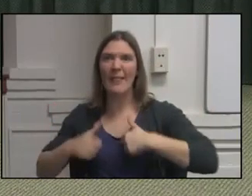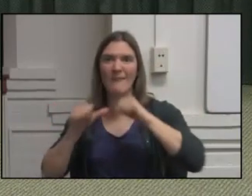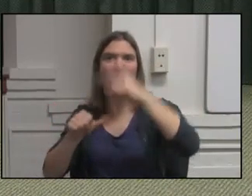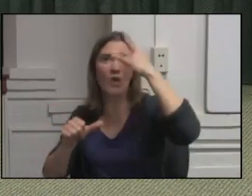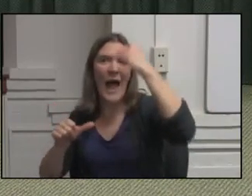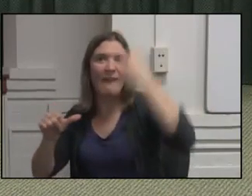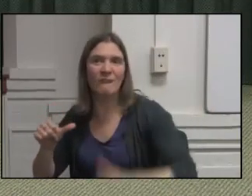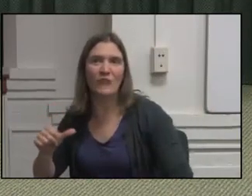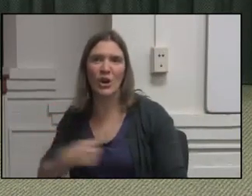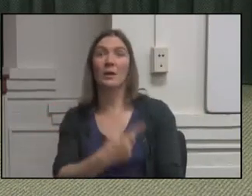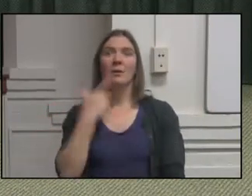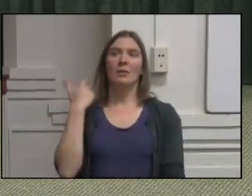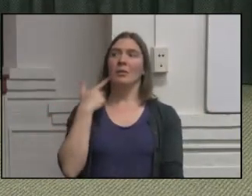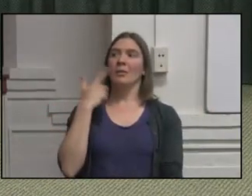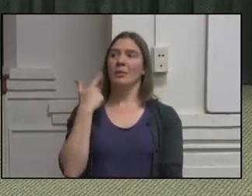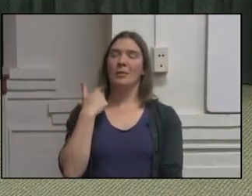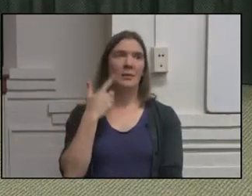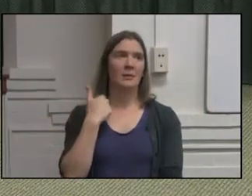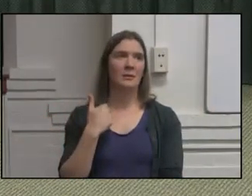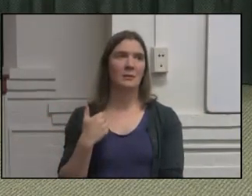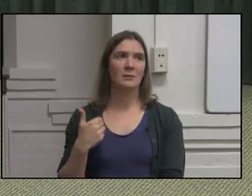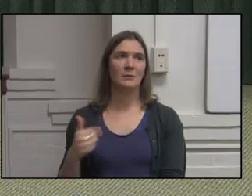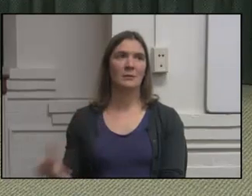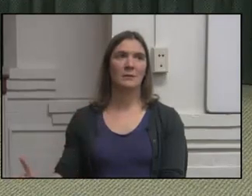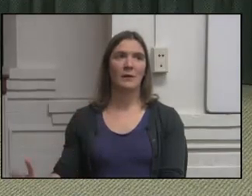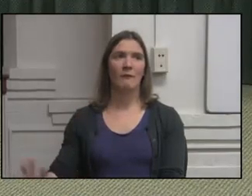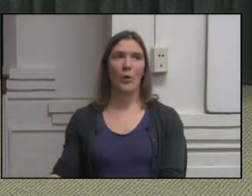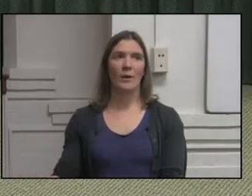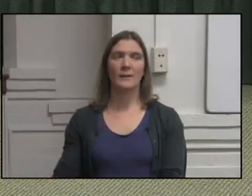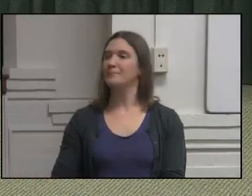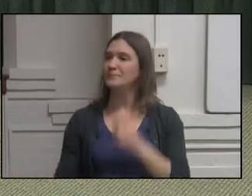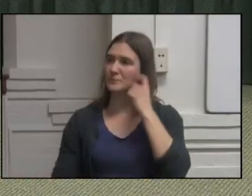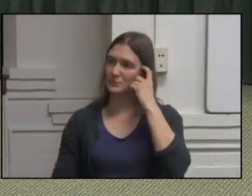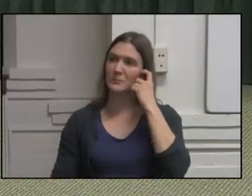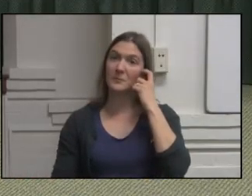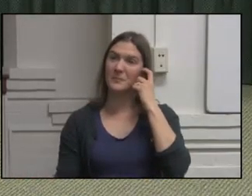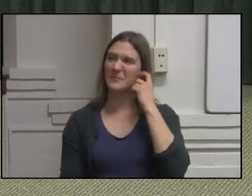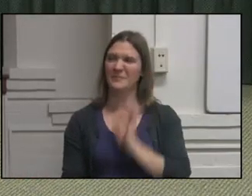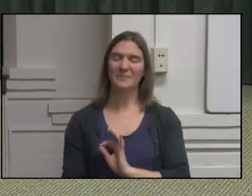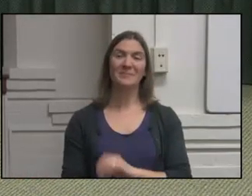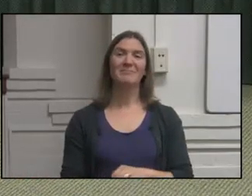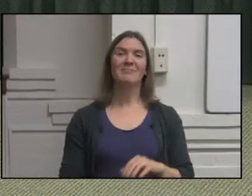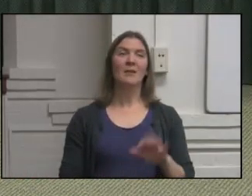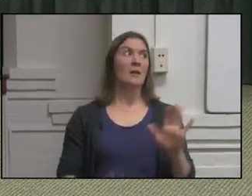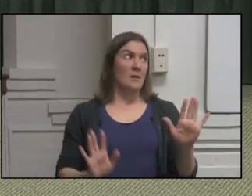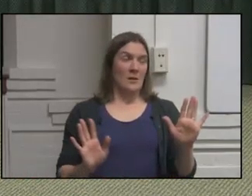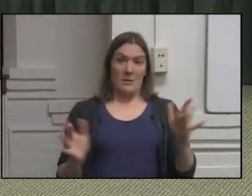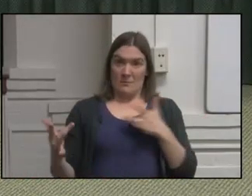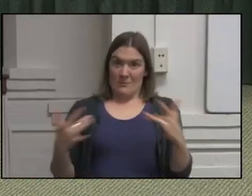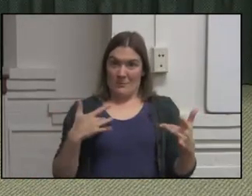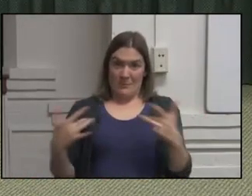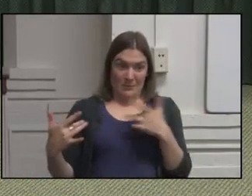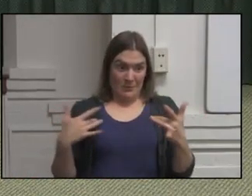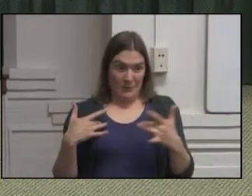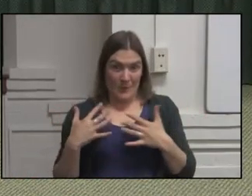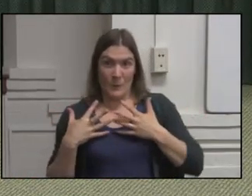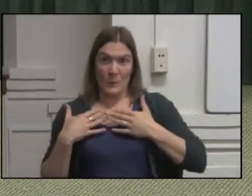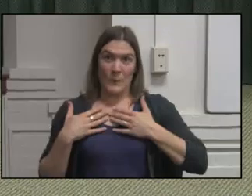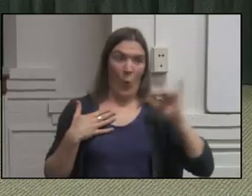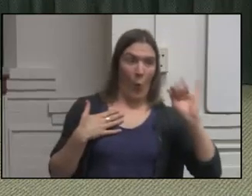That's right. It's only 25 years old. If you were to ask me a phrase that was not going to come